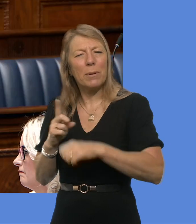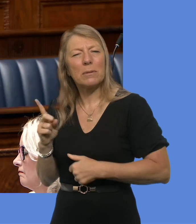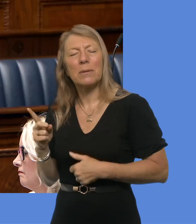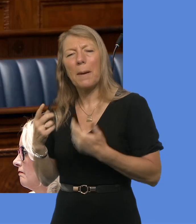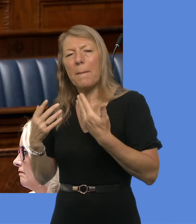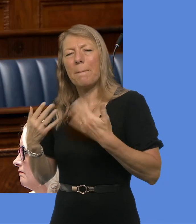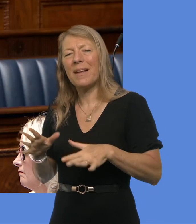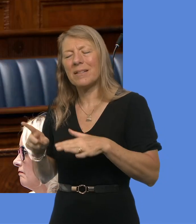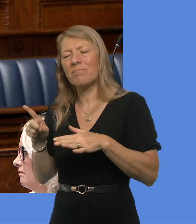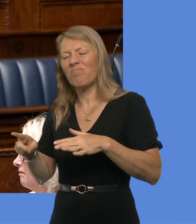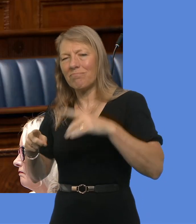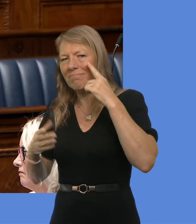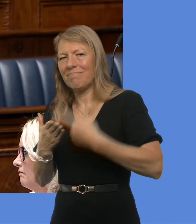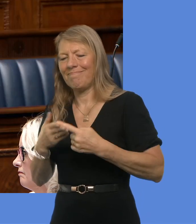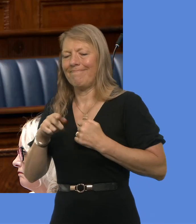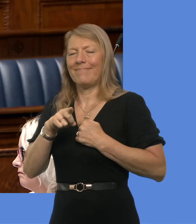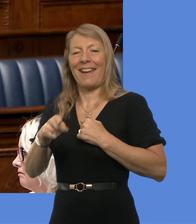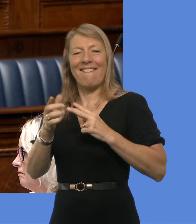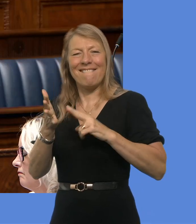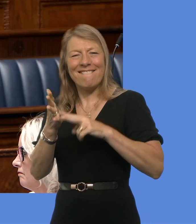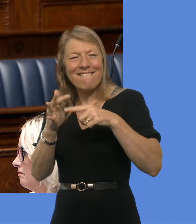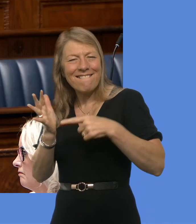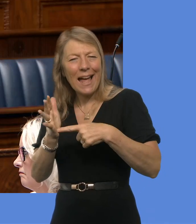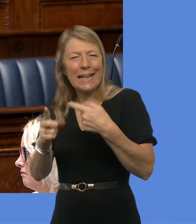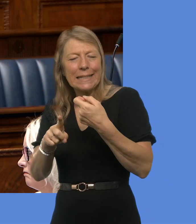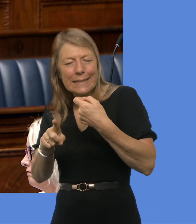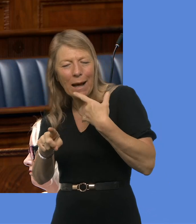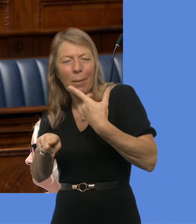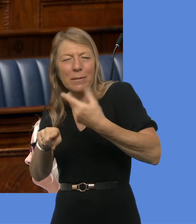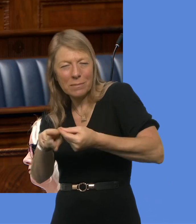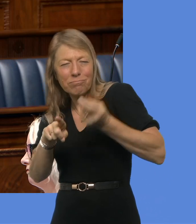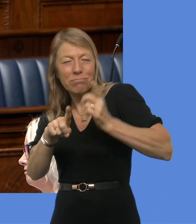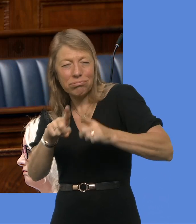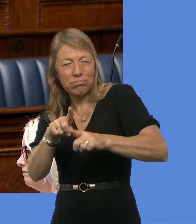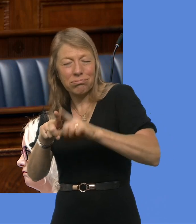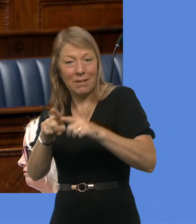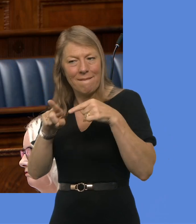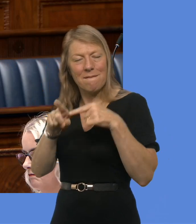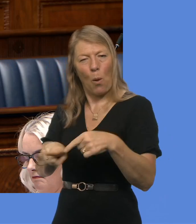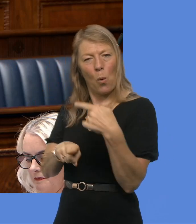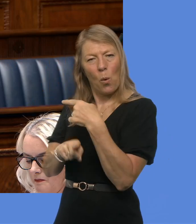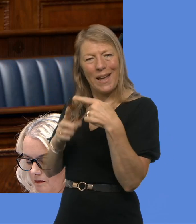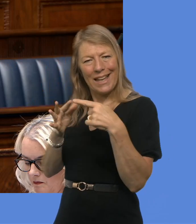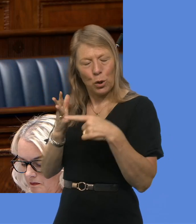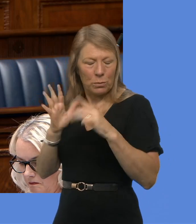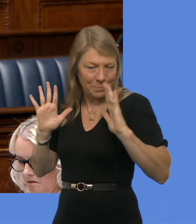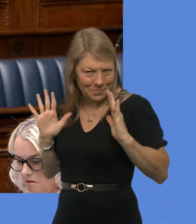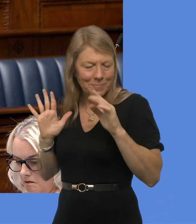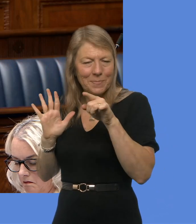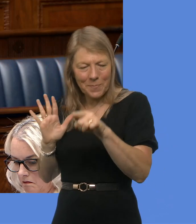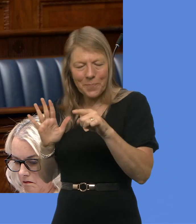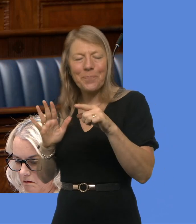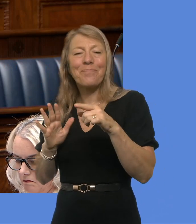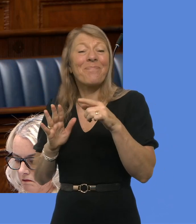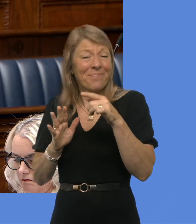every opportunity in terms of the UK groups that I have participated in terms of intergovernmental, interministerial groups, I have raised this